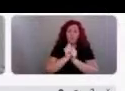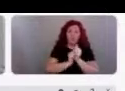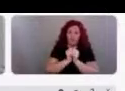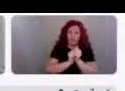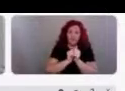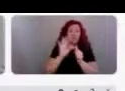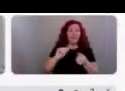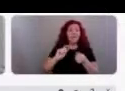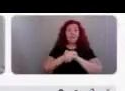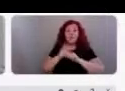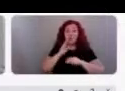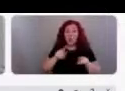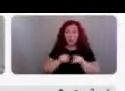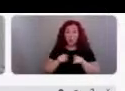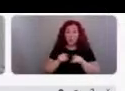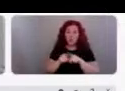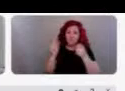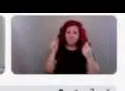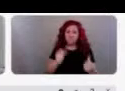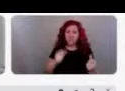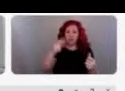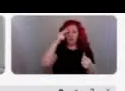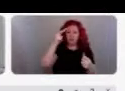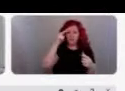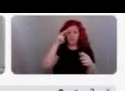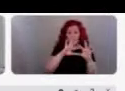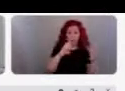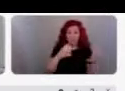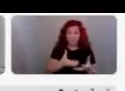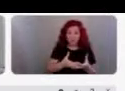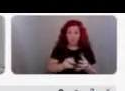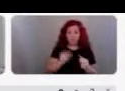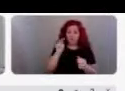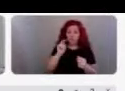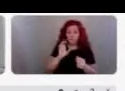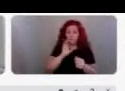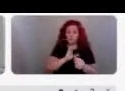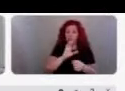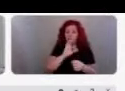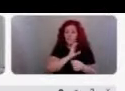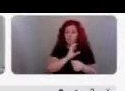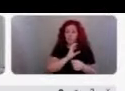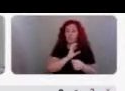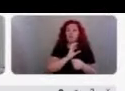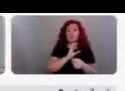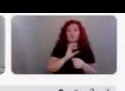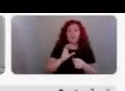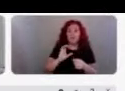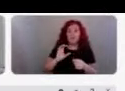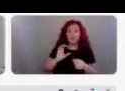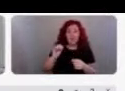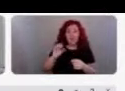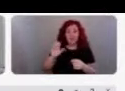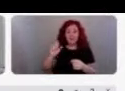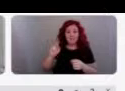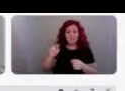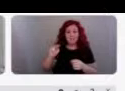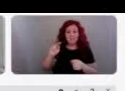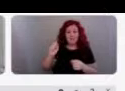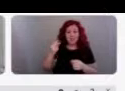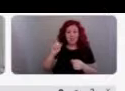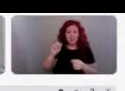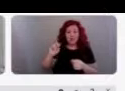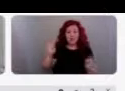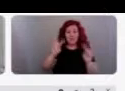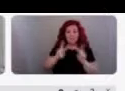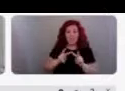also keep the concentrated latino population areas of north chandler downtown chandler and sunshine valley mobile home park in the same